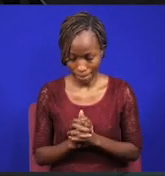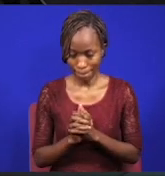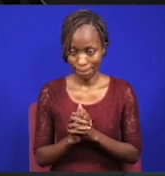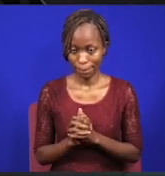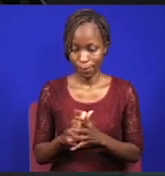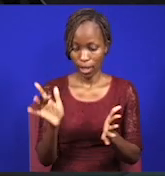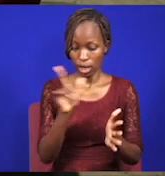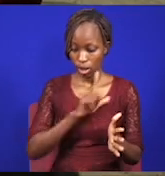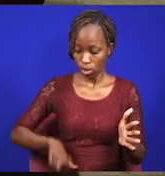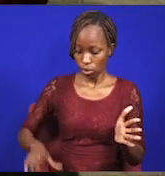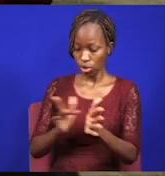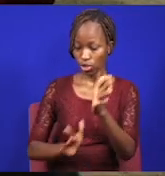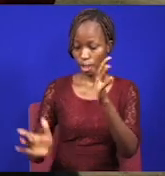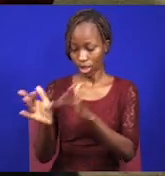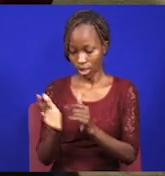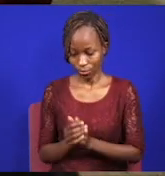Jesus, Lord Jesus,